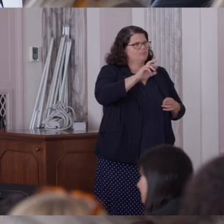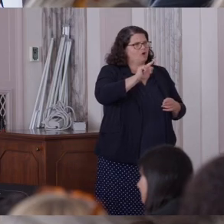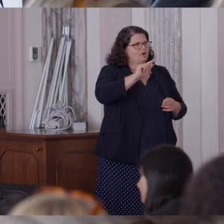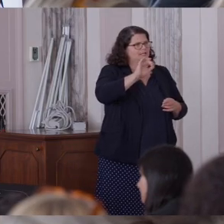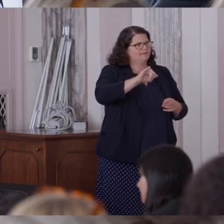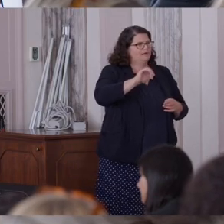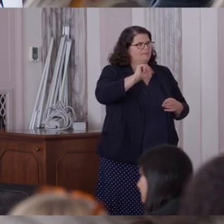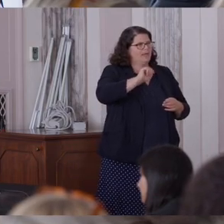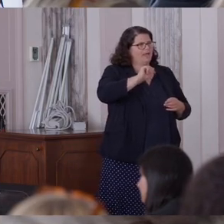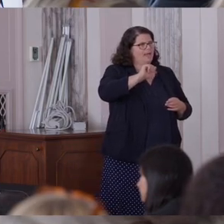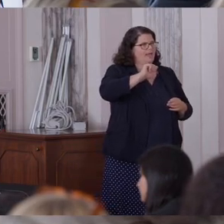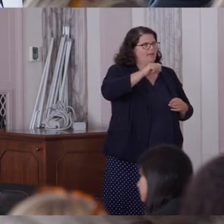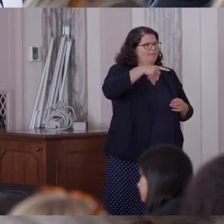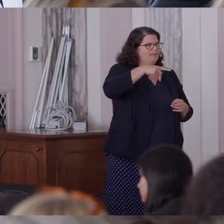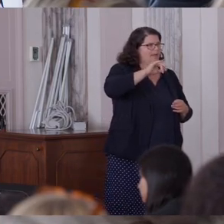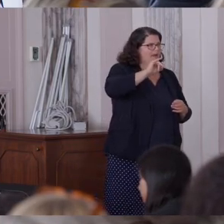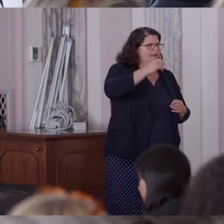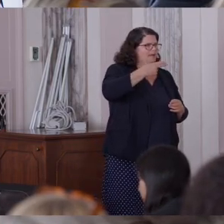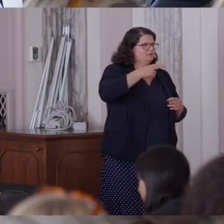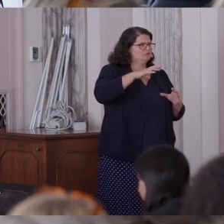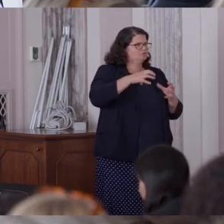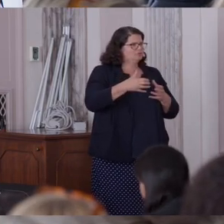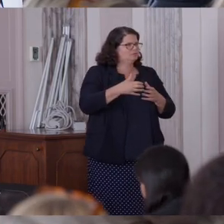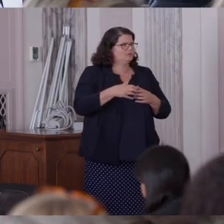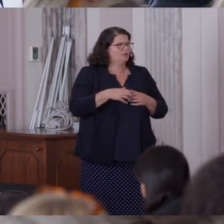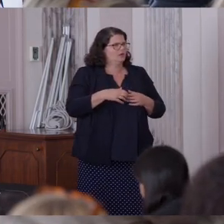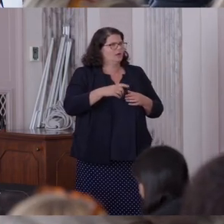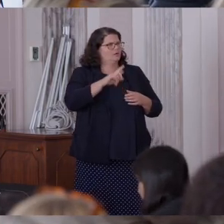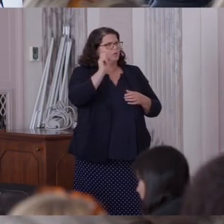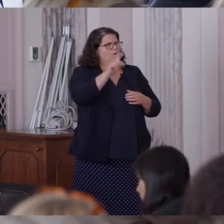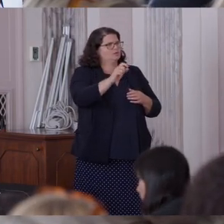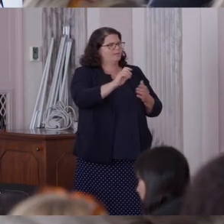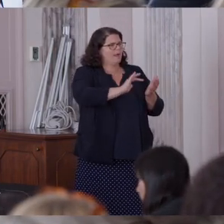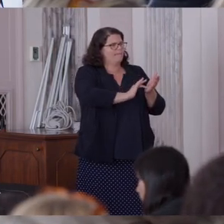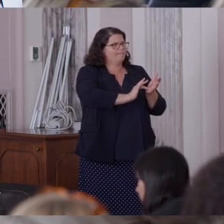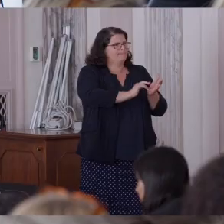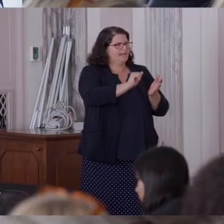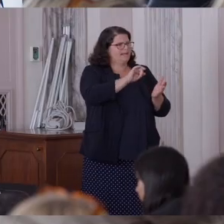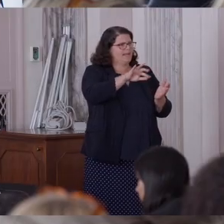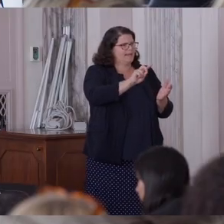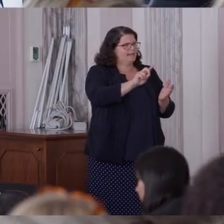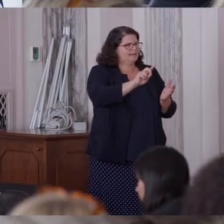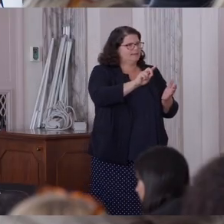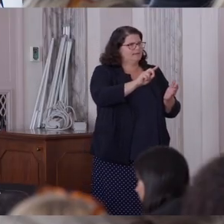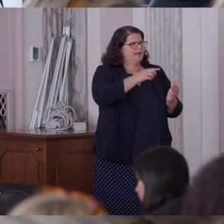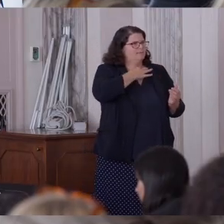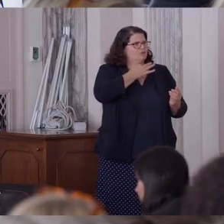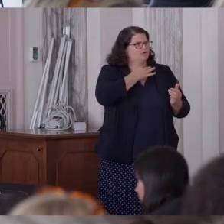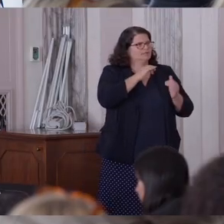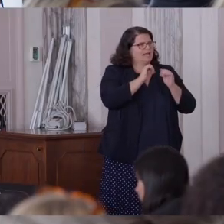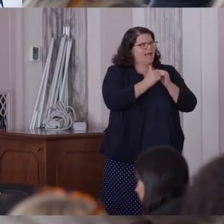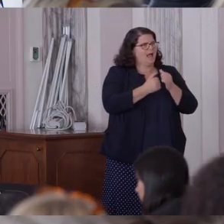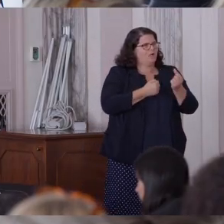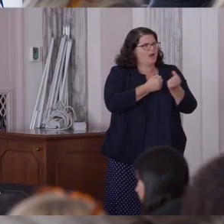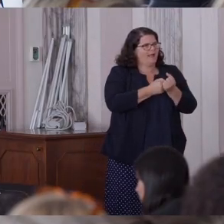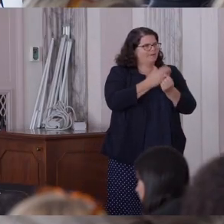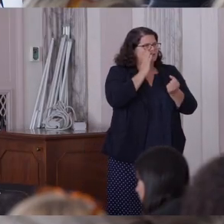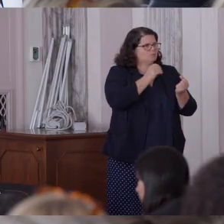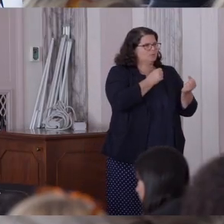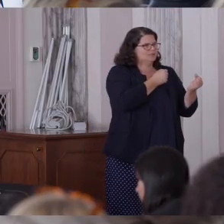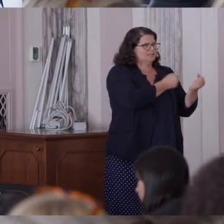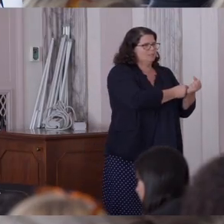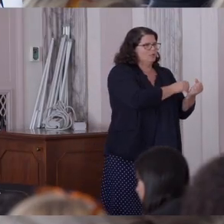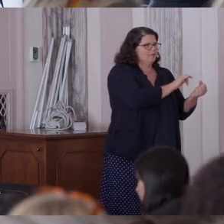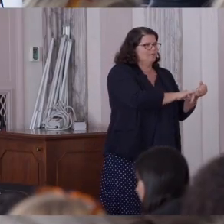question regarding Medicaid implementation, especially with HR1. I'm curious how are advocates kind of supporting the